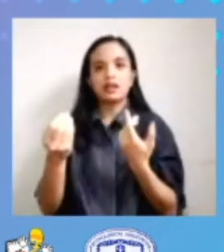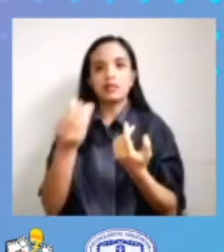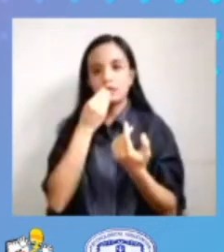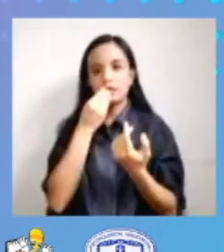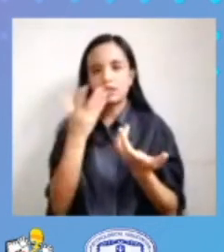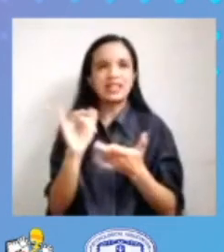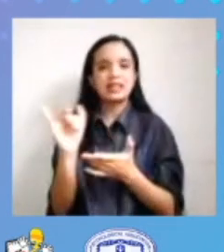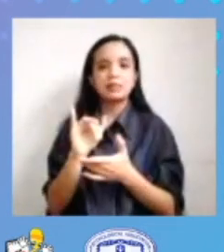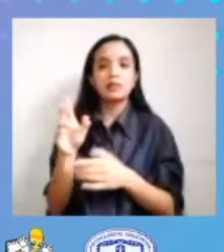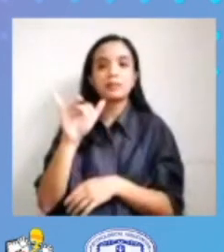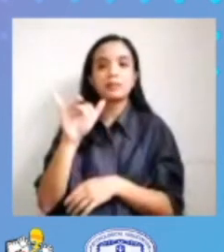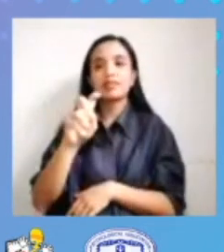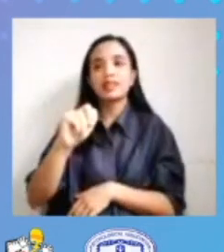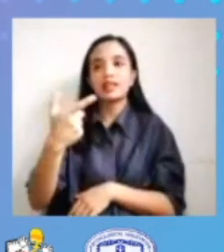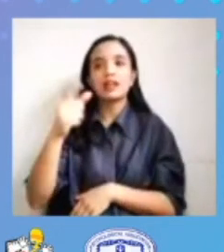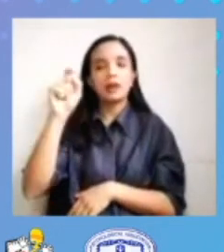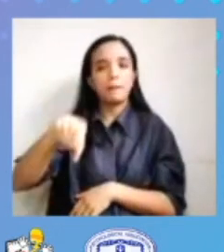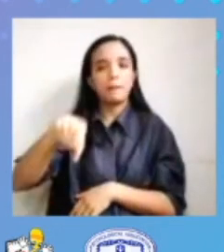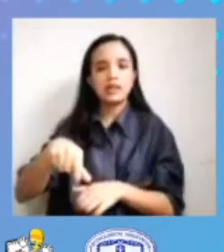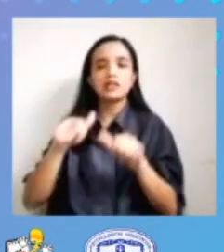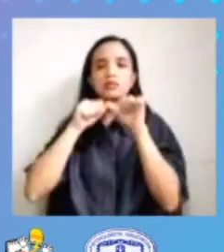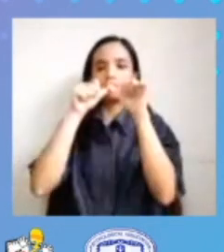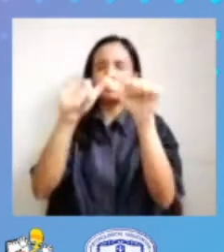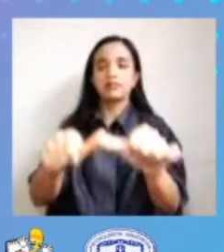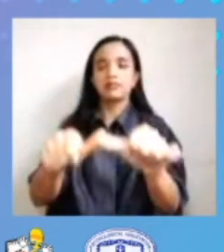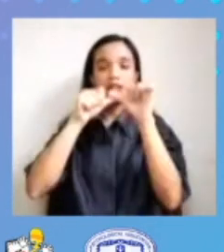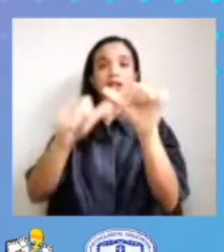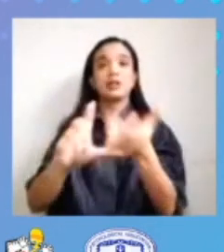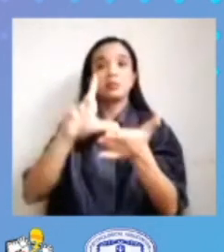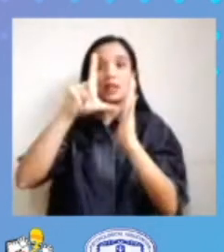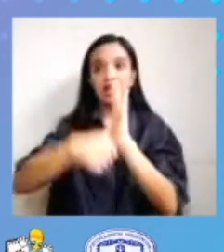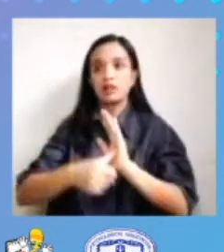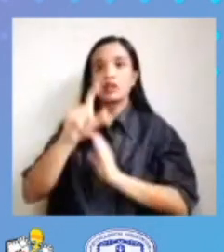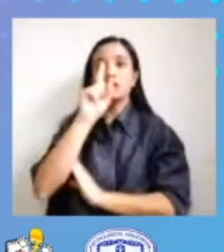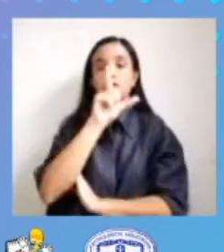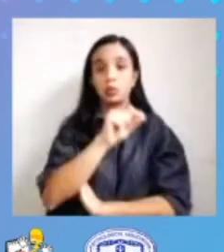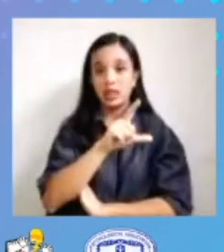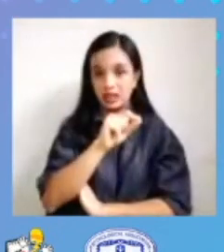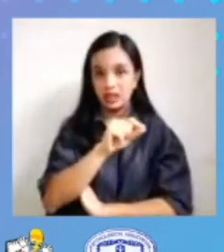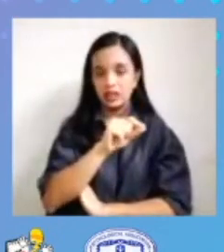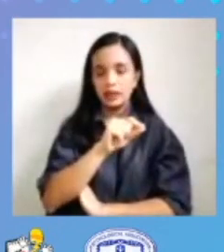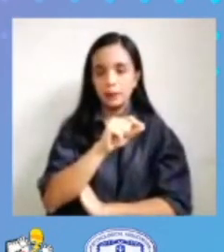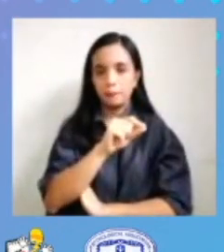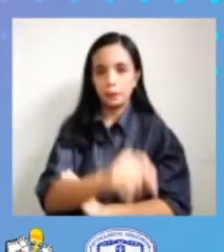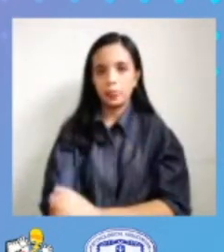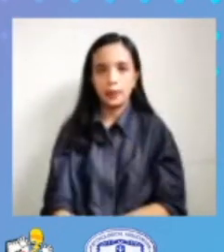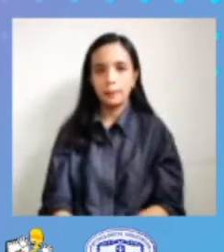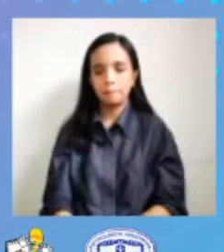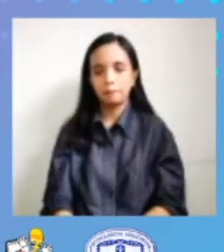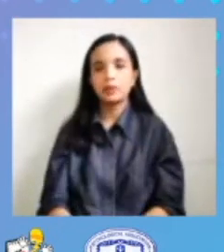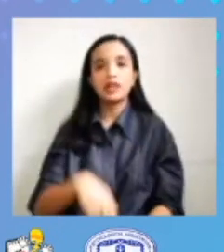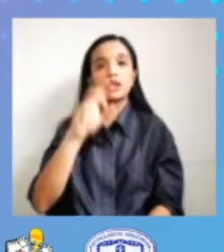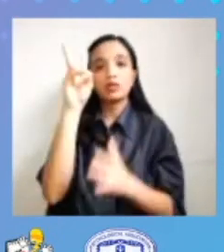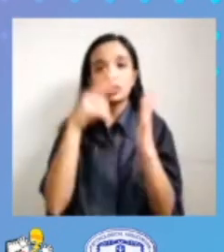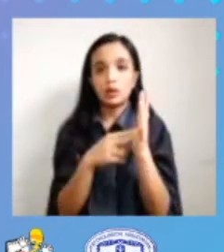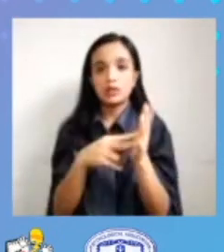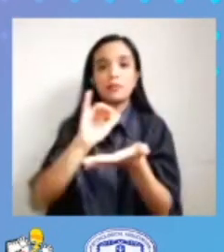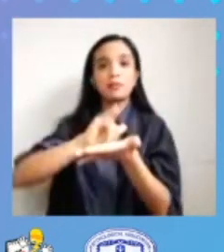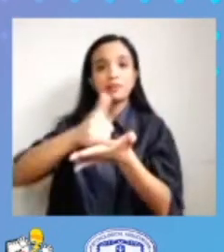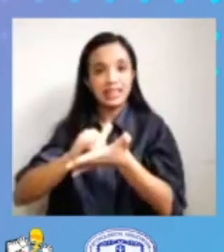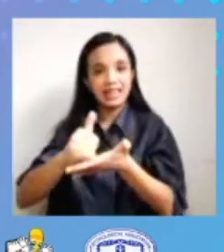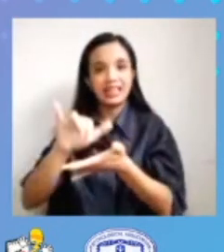So basal metabolic rate. Yes. So rest meaning as if you were lying down. If let's say you're lying down lang the whole day, that's how